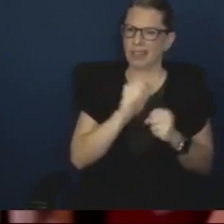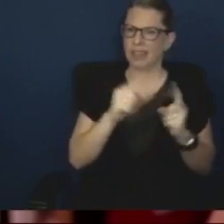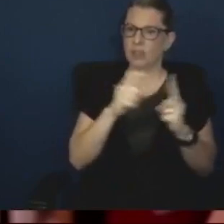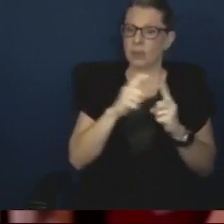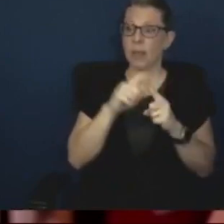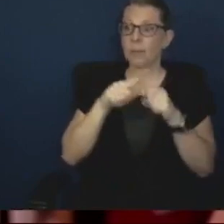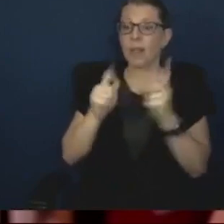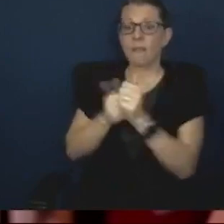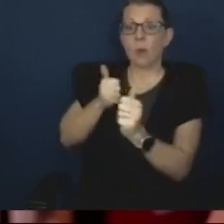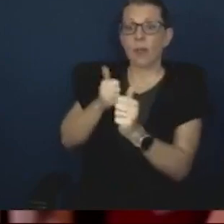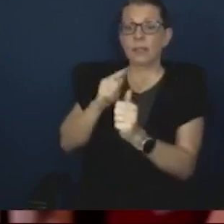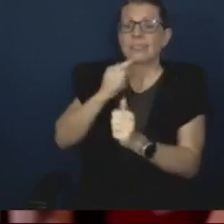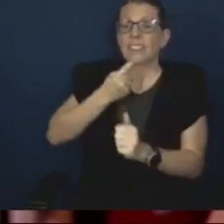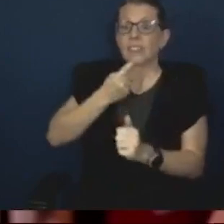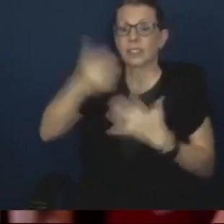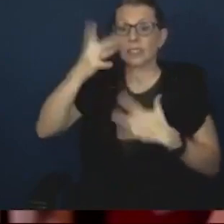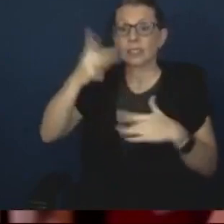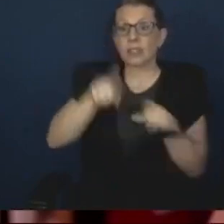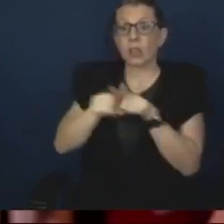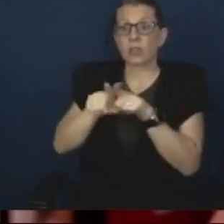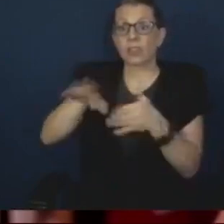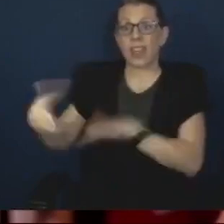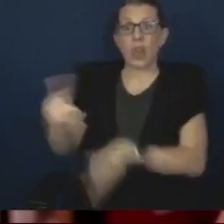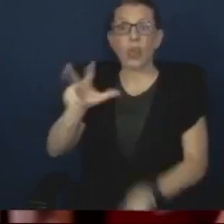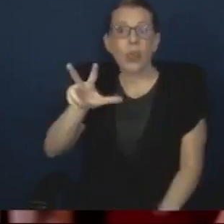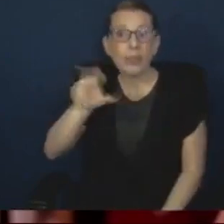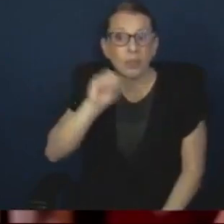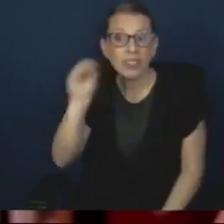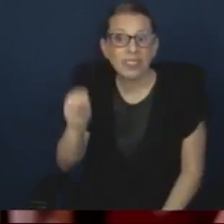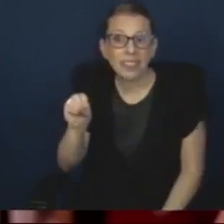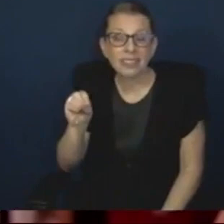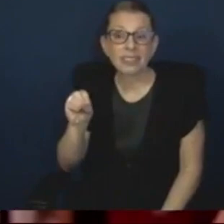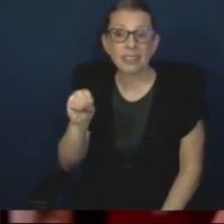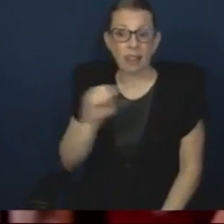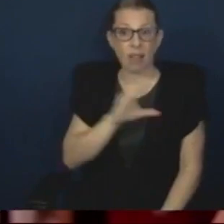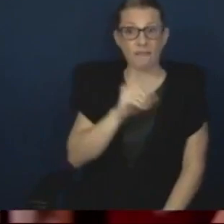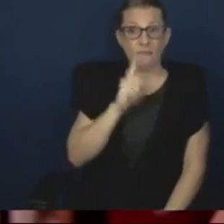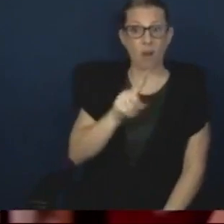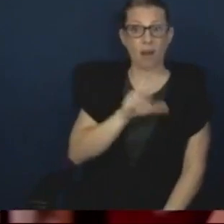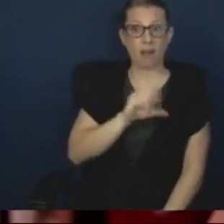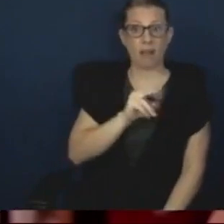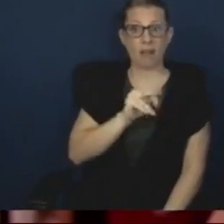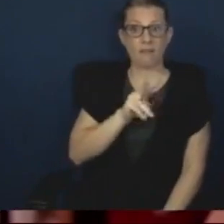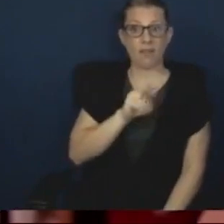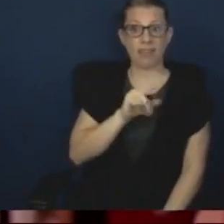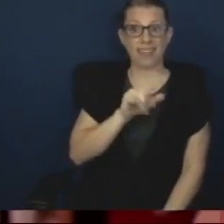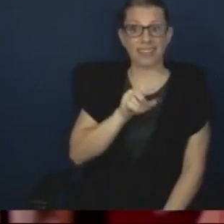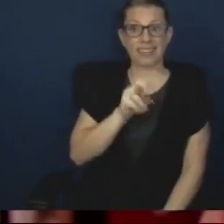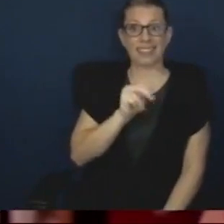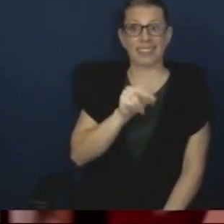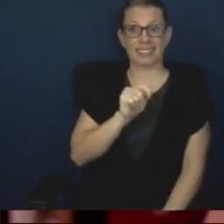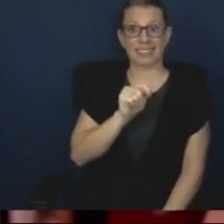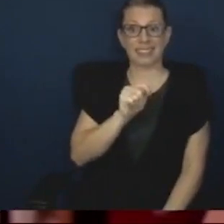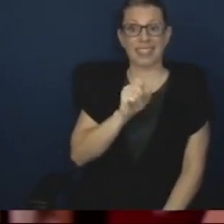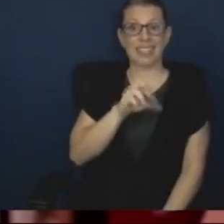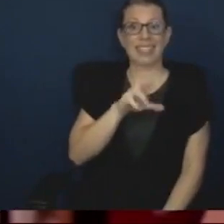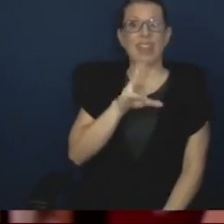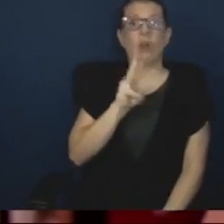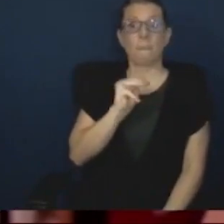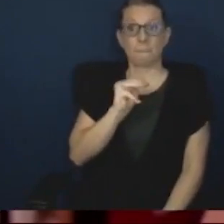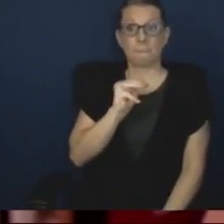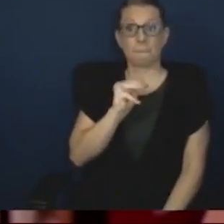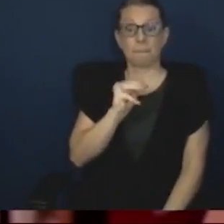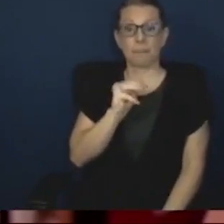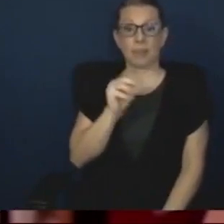just 3%. 3% of the level of convalescent sera. So that tells me probably there are other